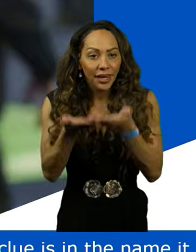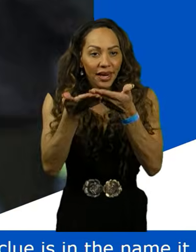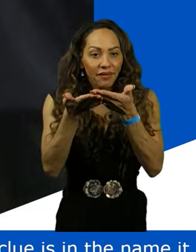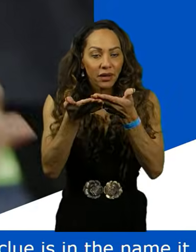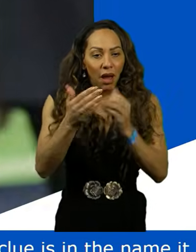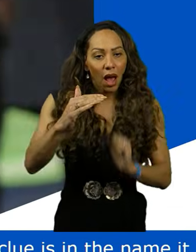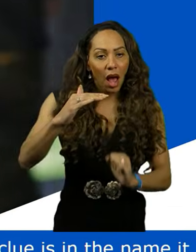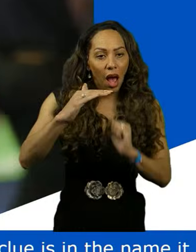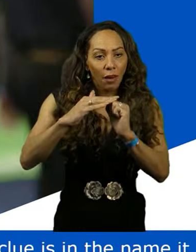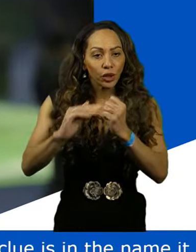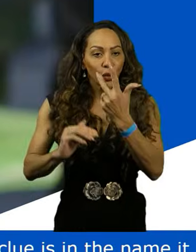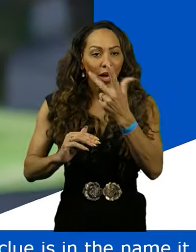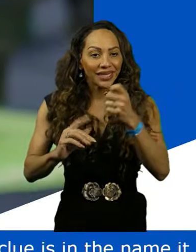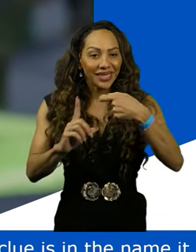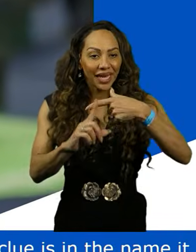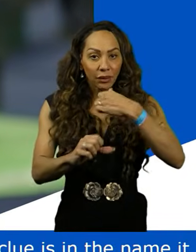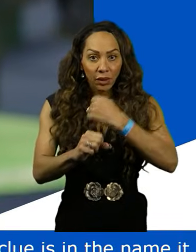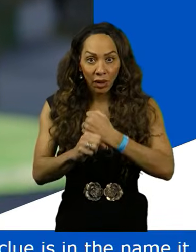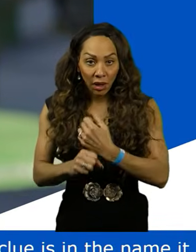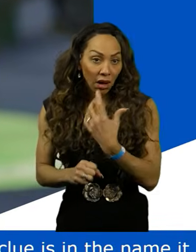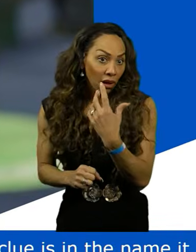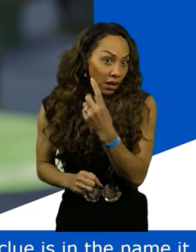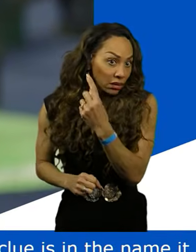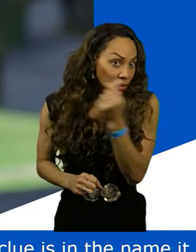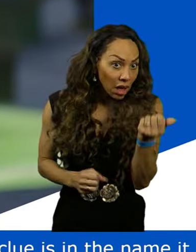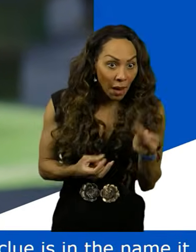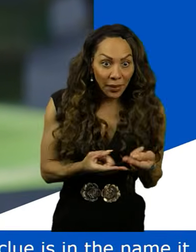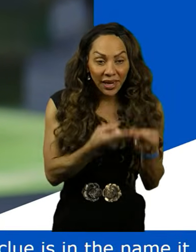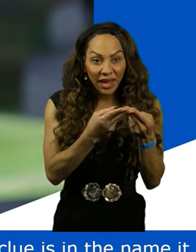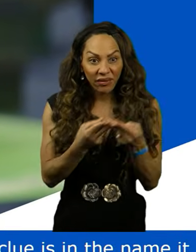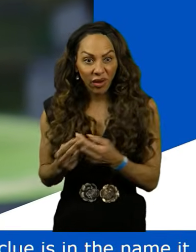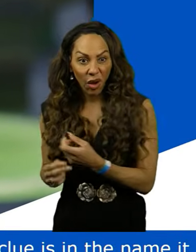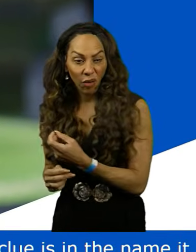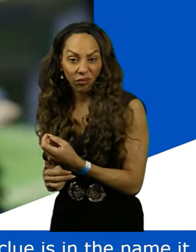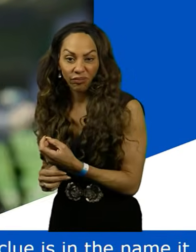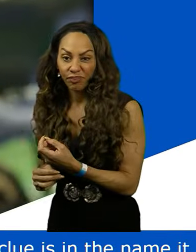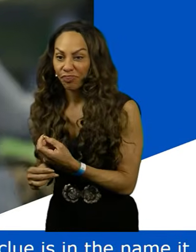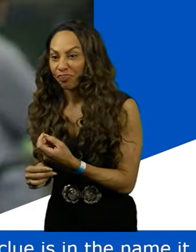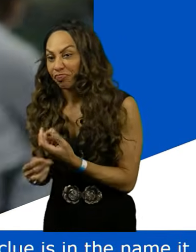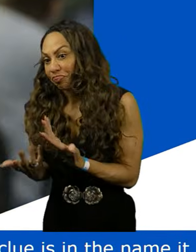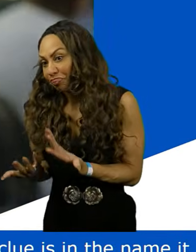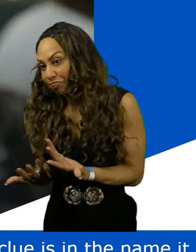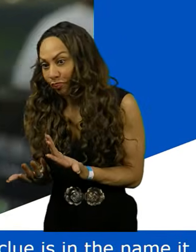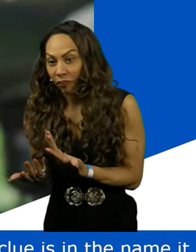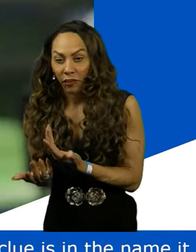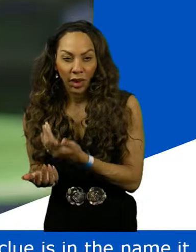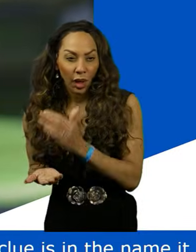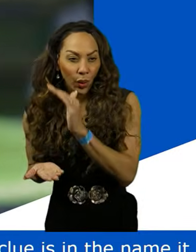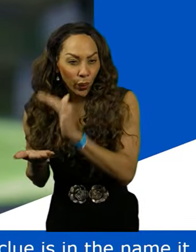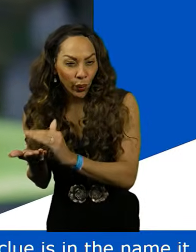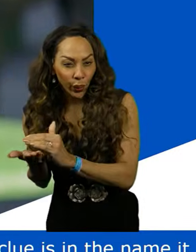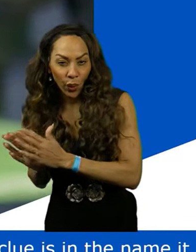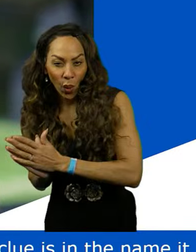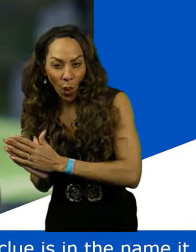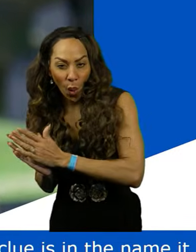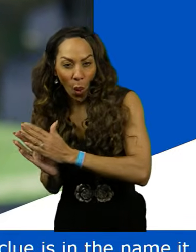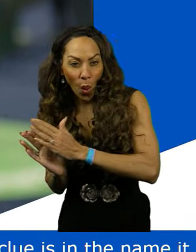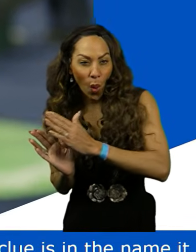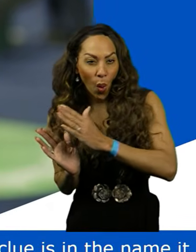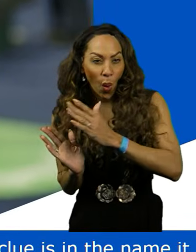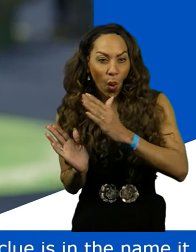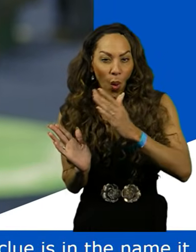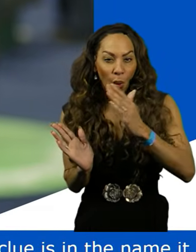boot hoist that lifts from 40 right up to 200 kg. So plenty of options. In here we've got Pride